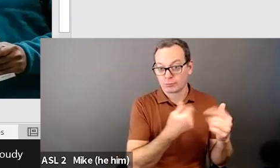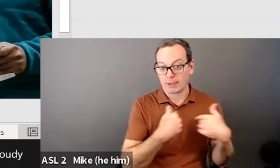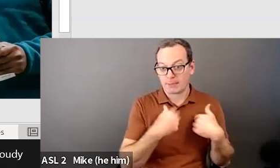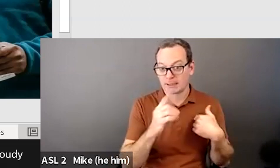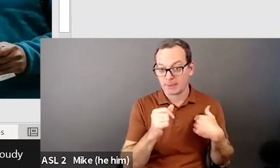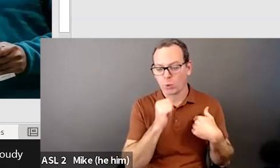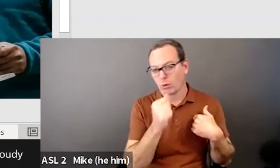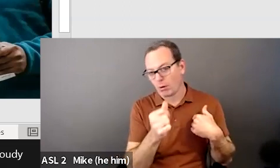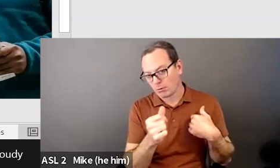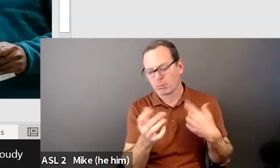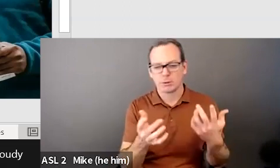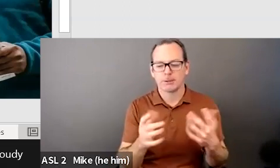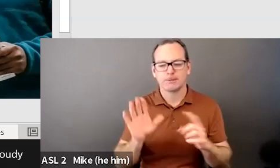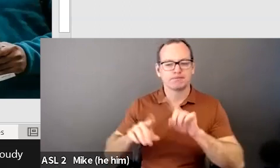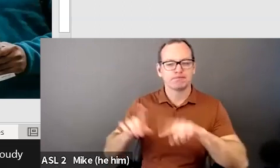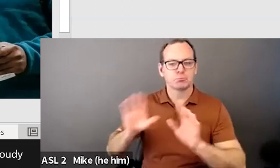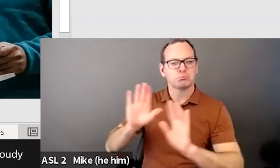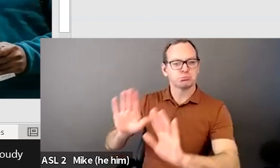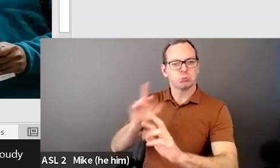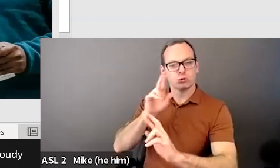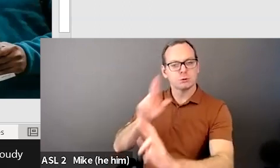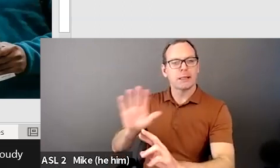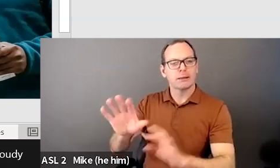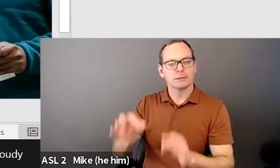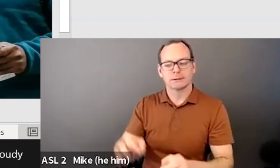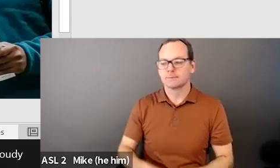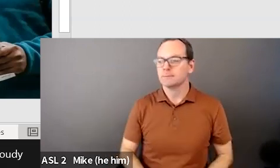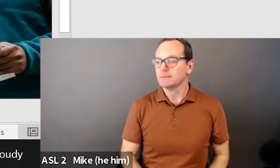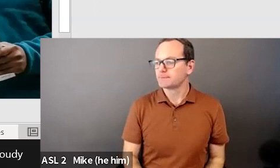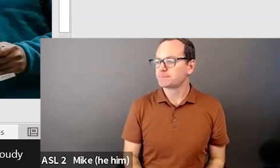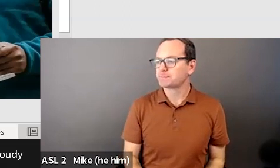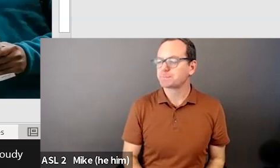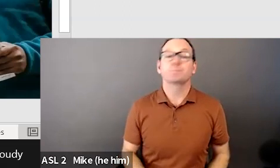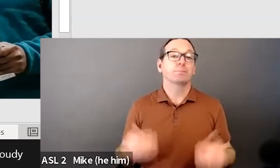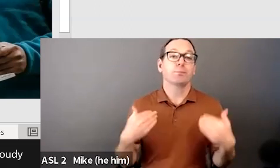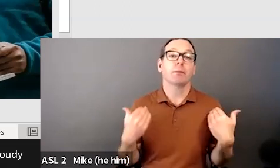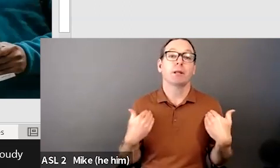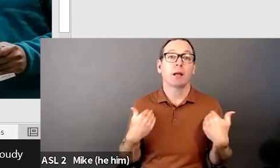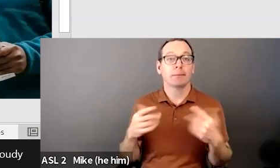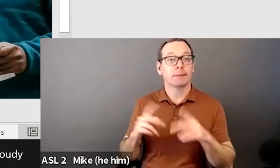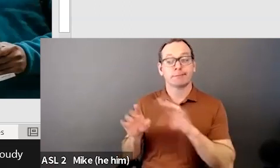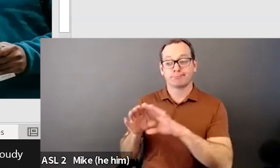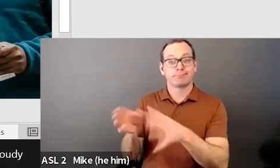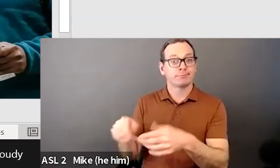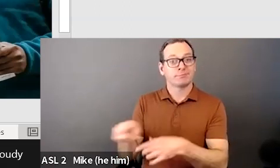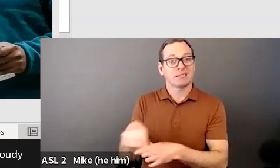in the program, we listed both the triumphs and the challenges, but some of the